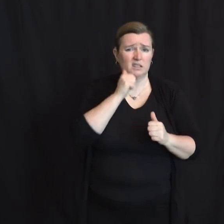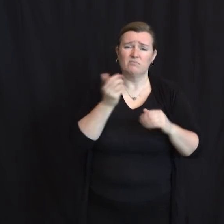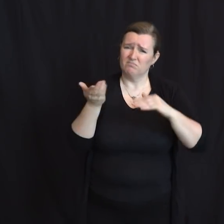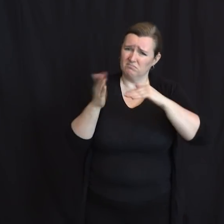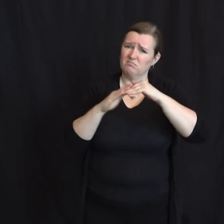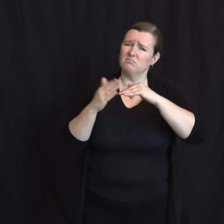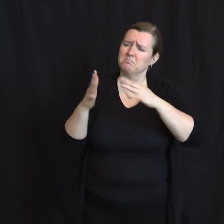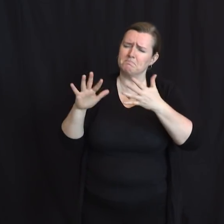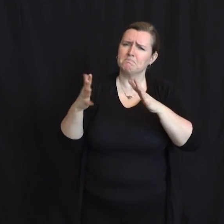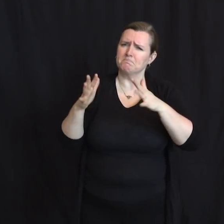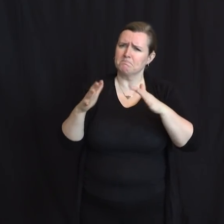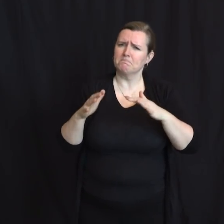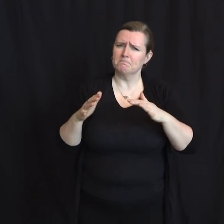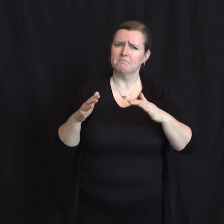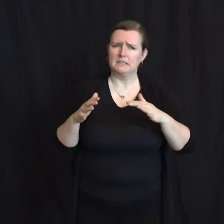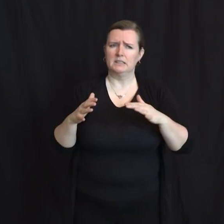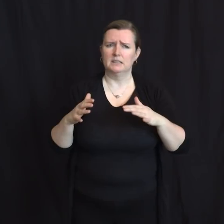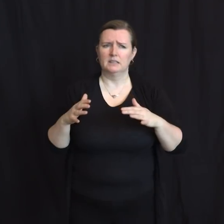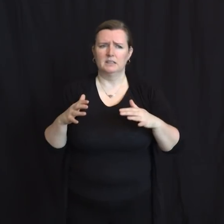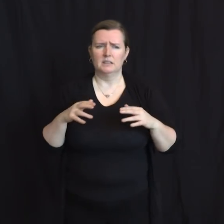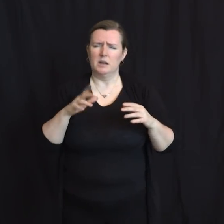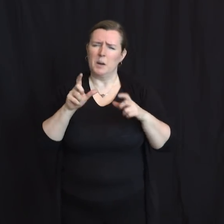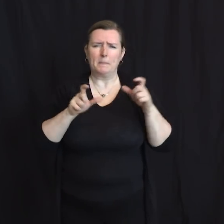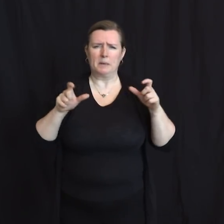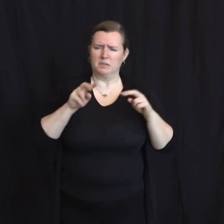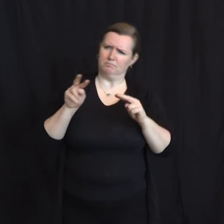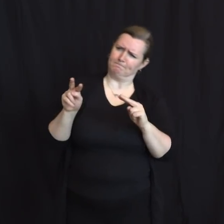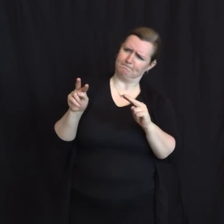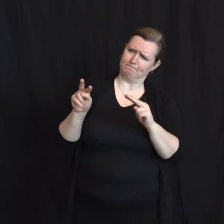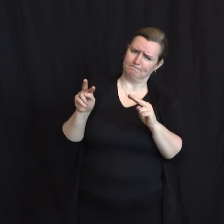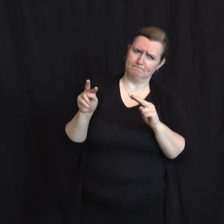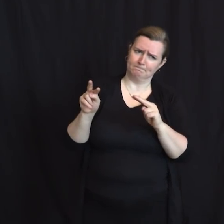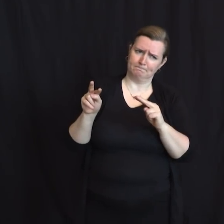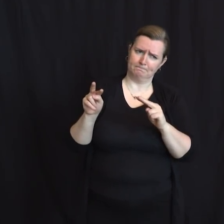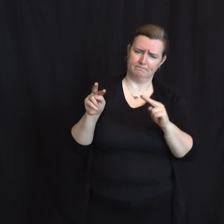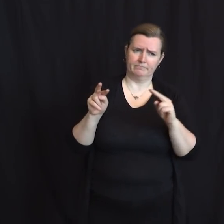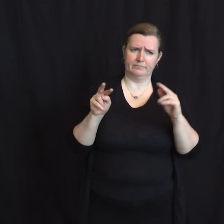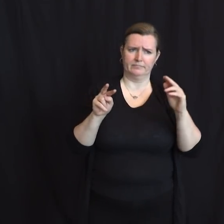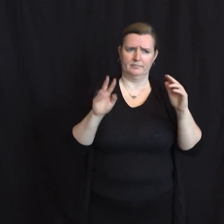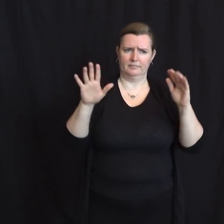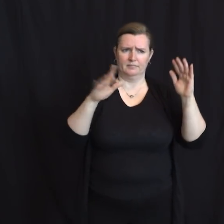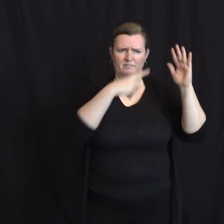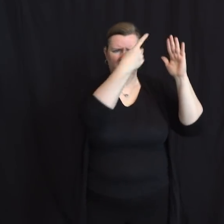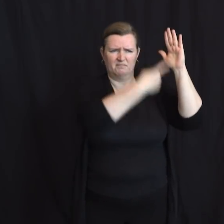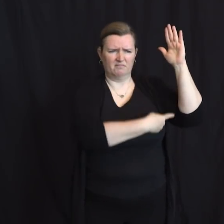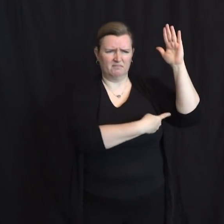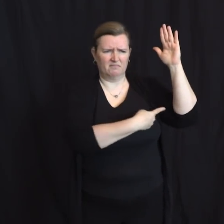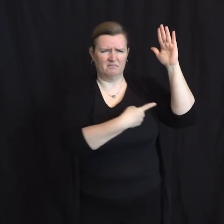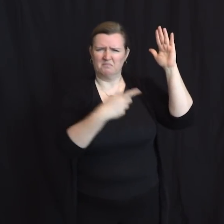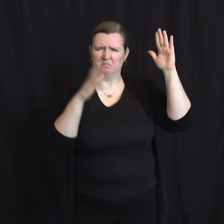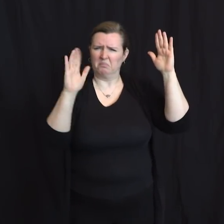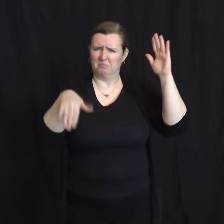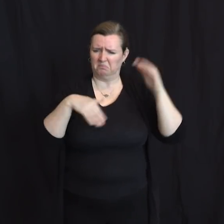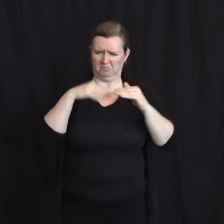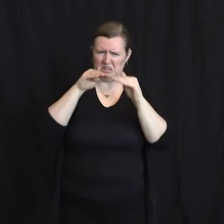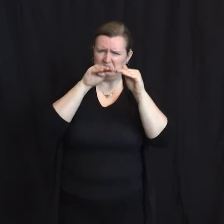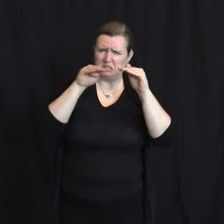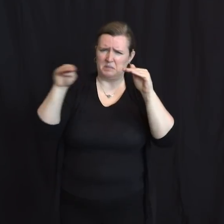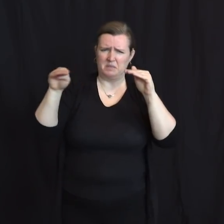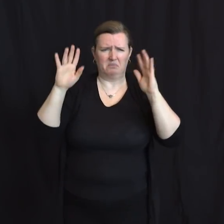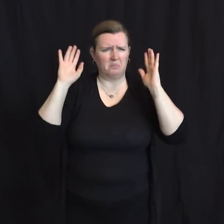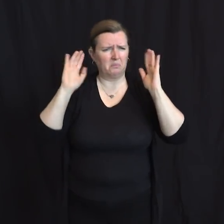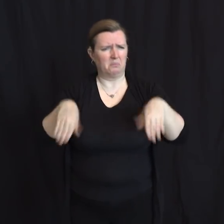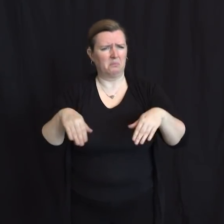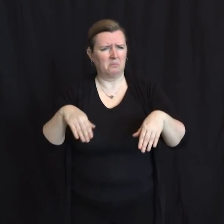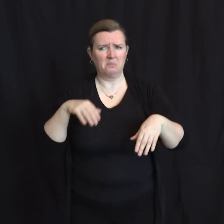your part that people will see that and back off and start chafing at some of the restrictions and think, okay, the